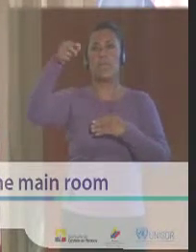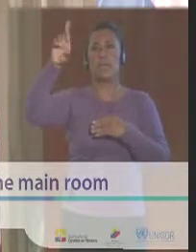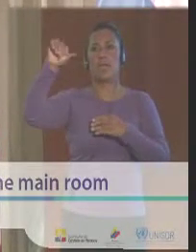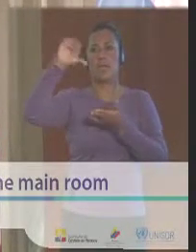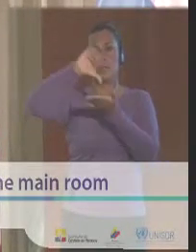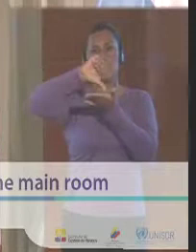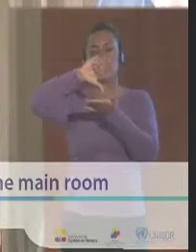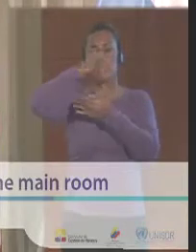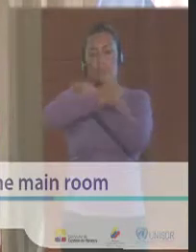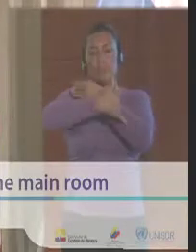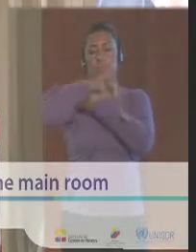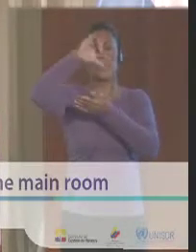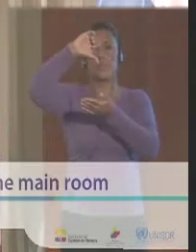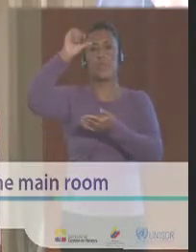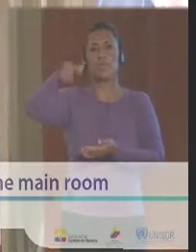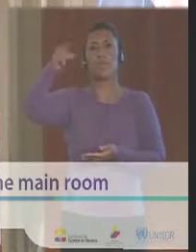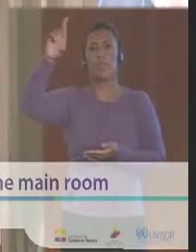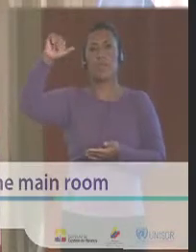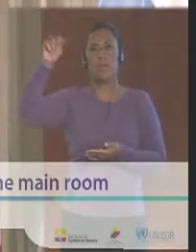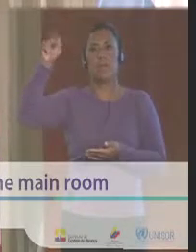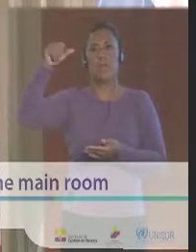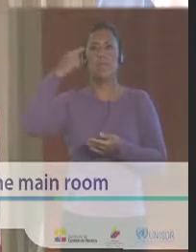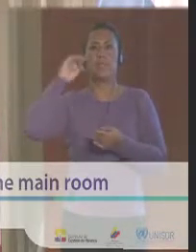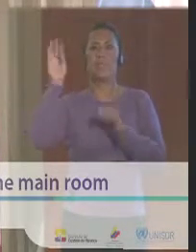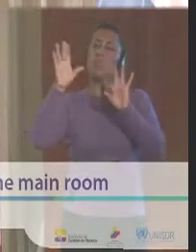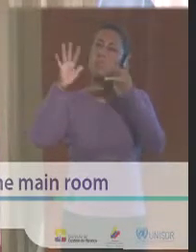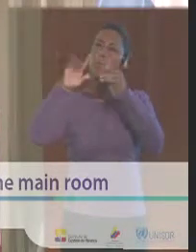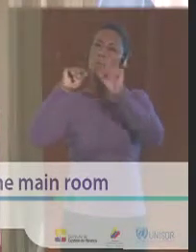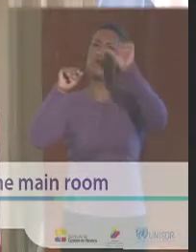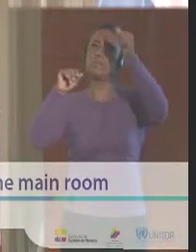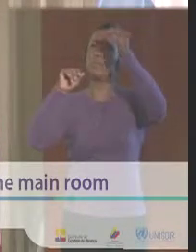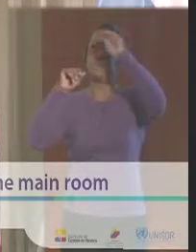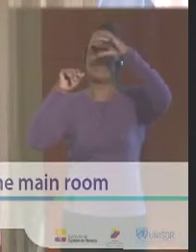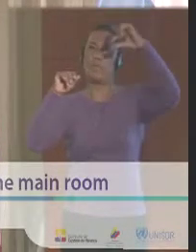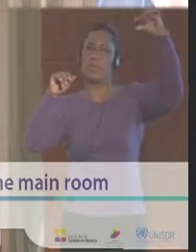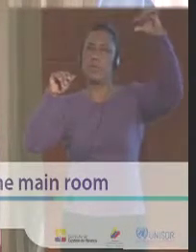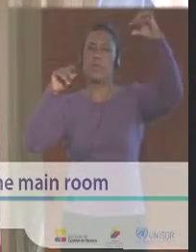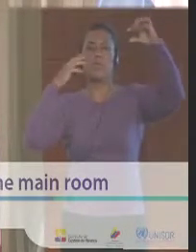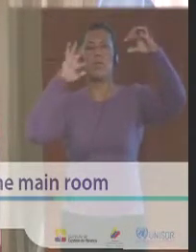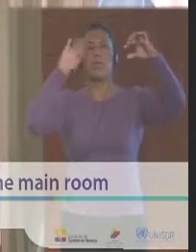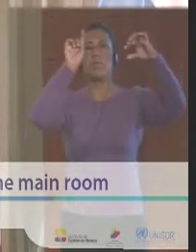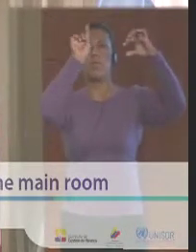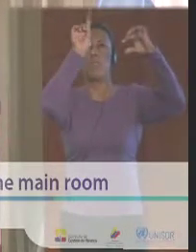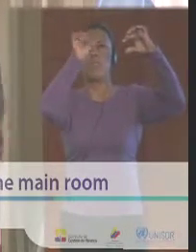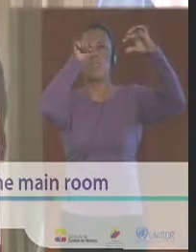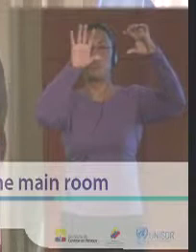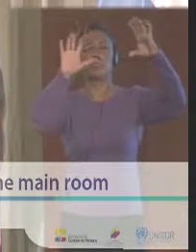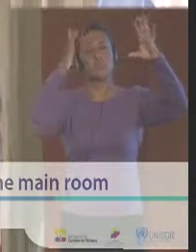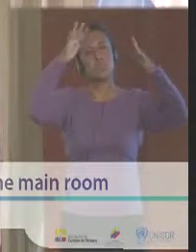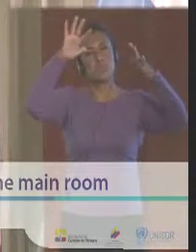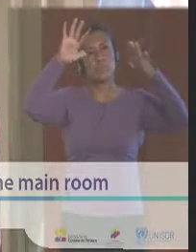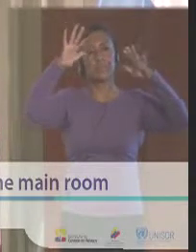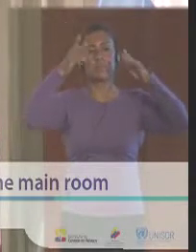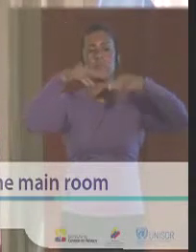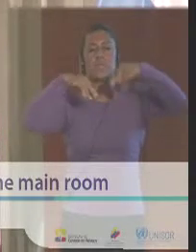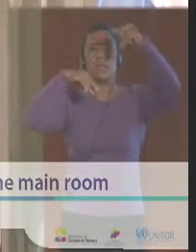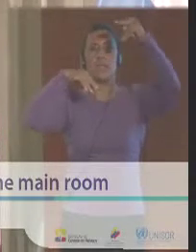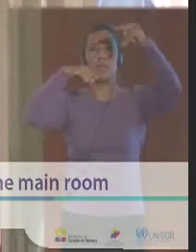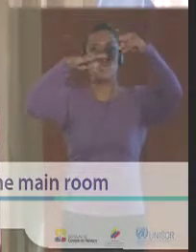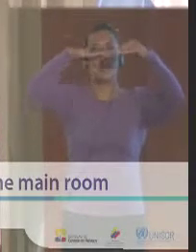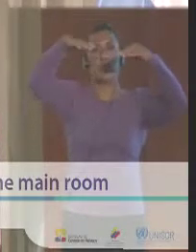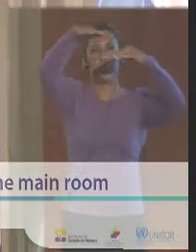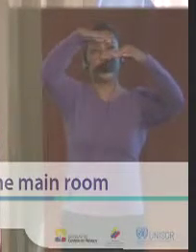10 degrees north and 11.5 degrees north latitude, and between 60 degrees